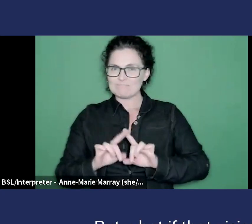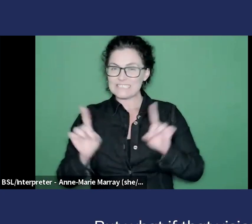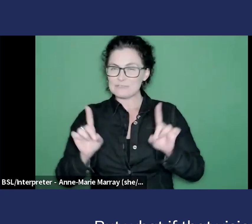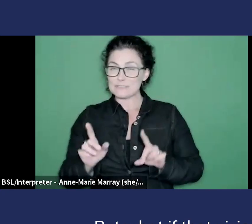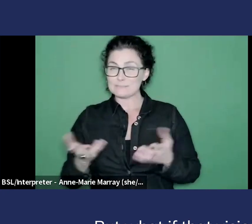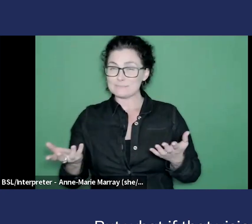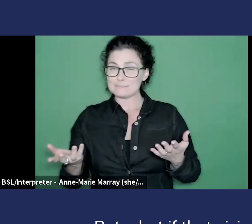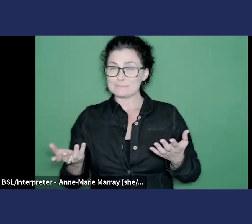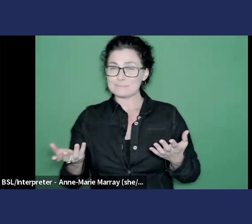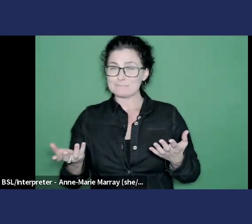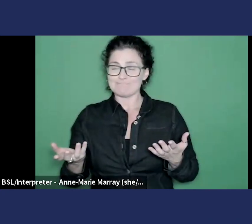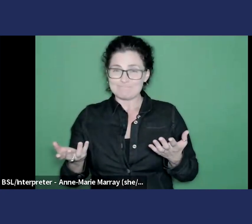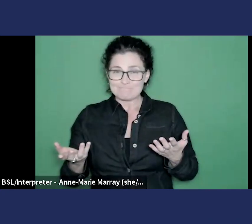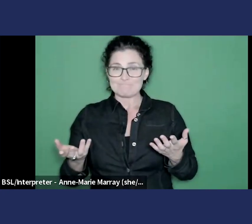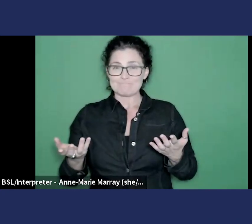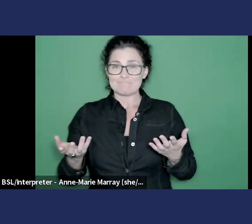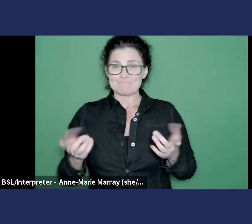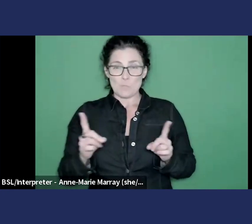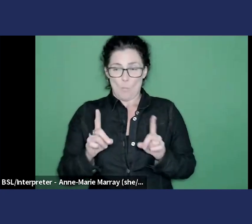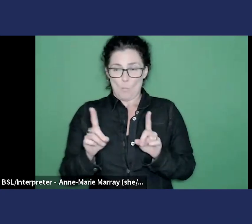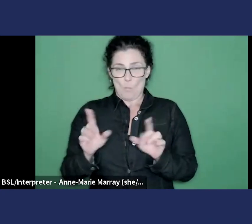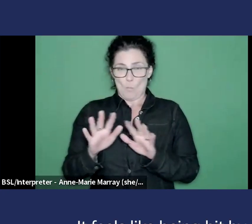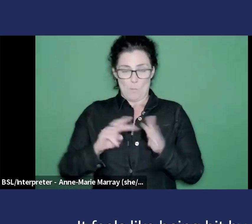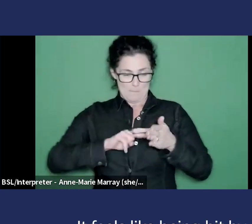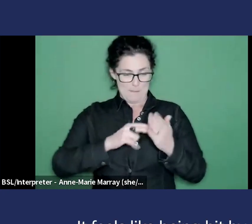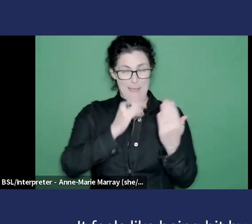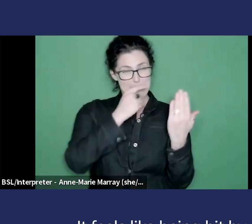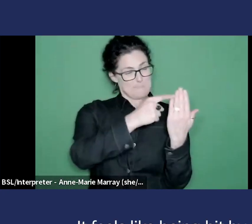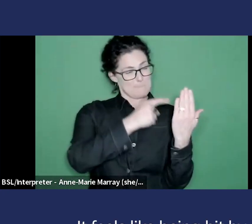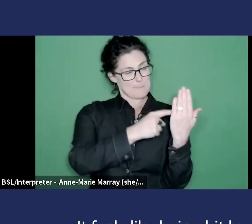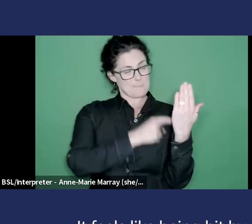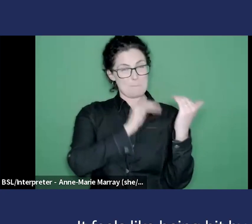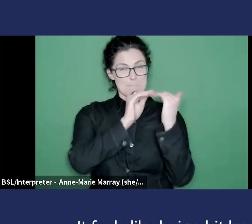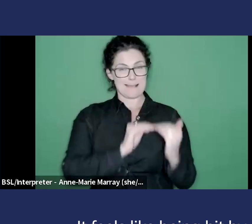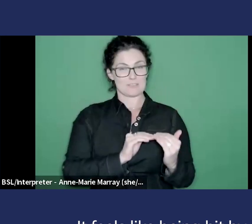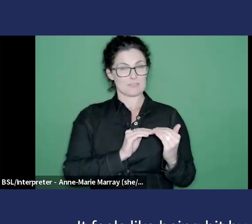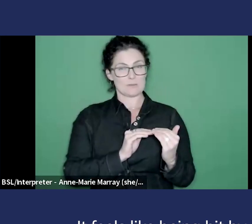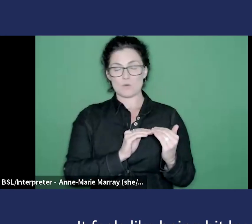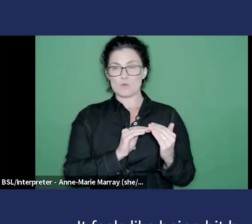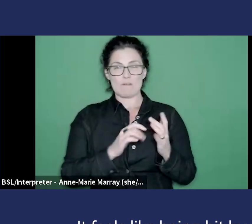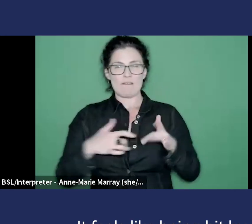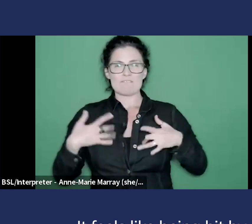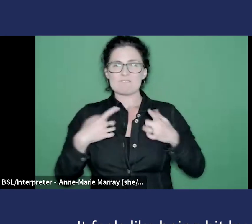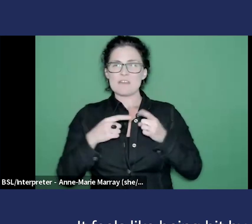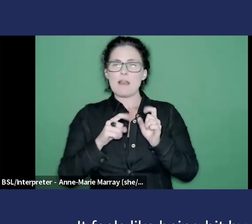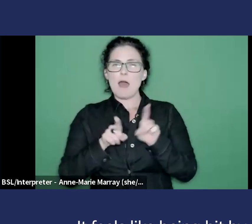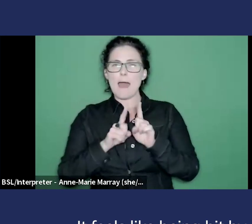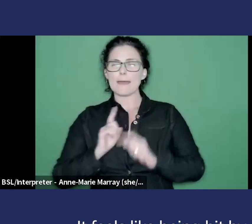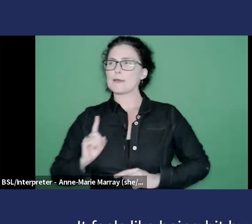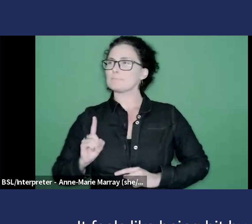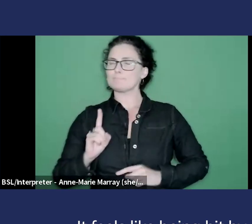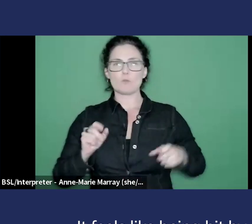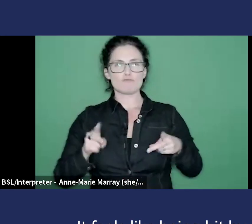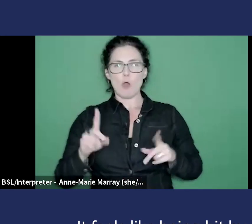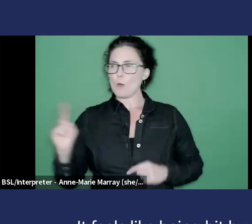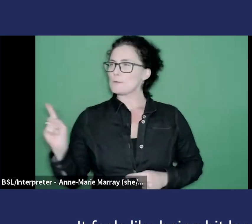and the unexpected happens? What if it doesn't go to plan? Well, it feels like being hit by a juggernaut. And